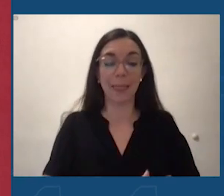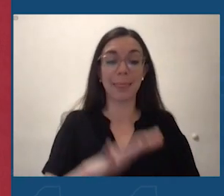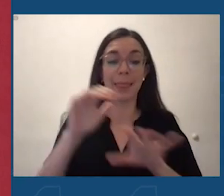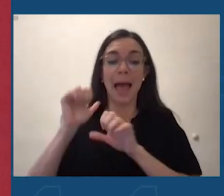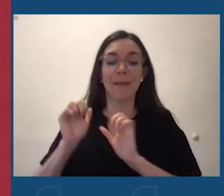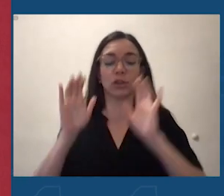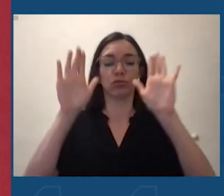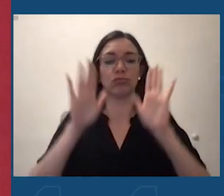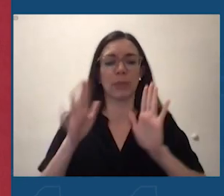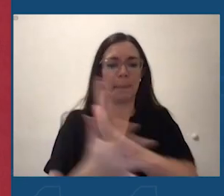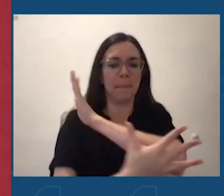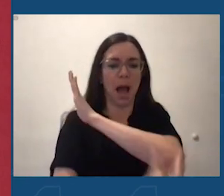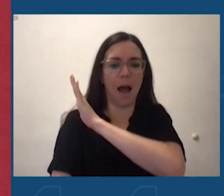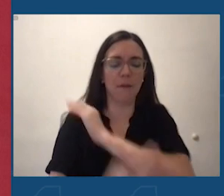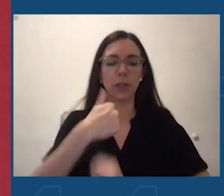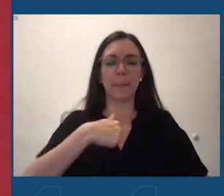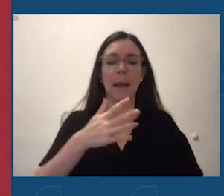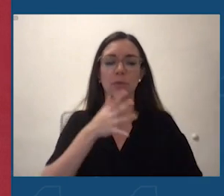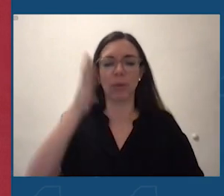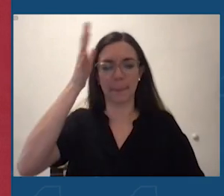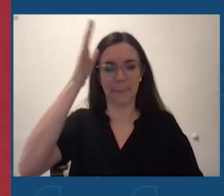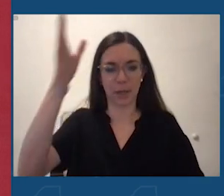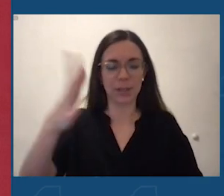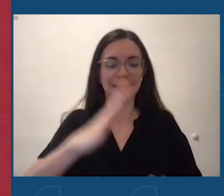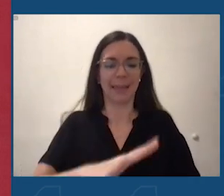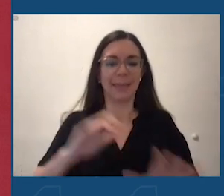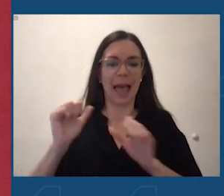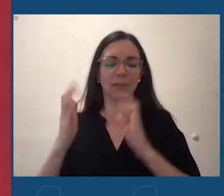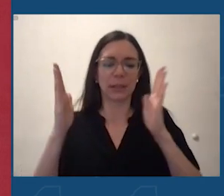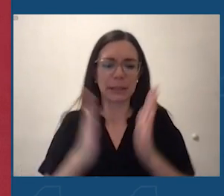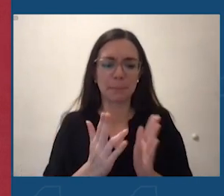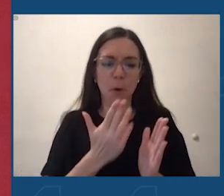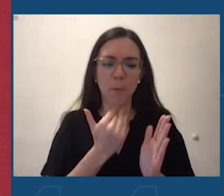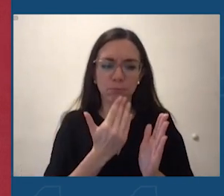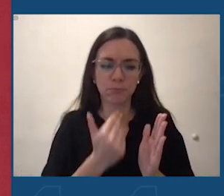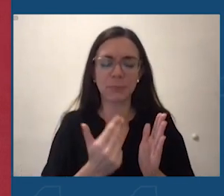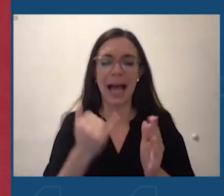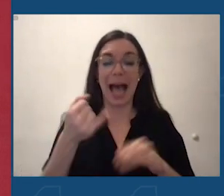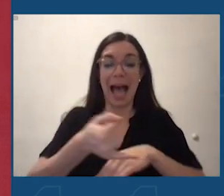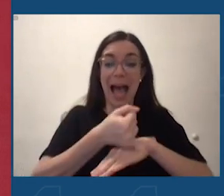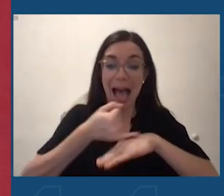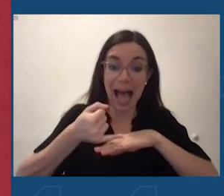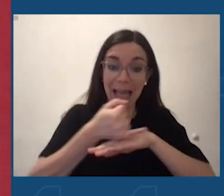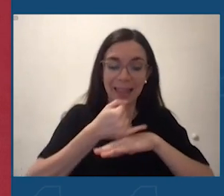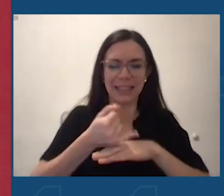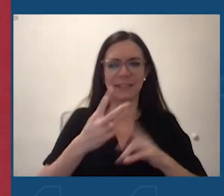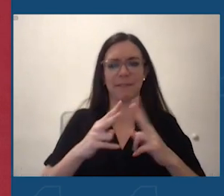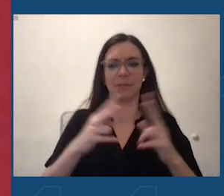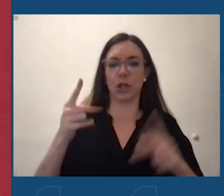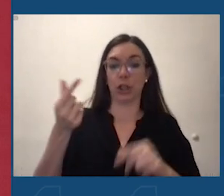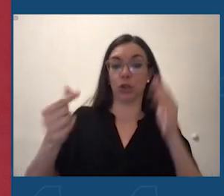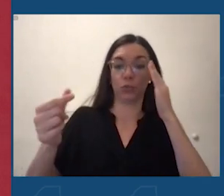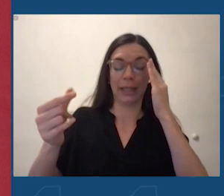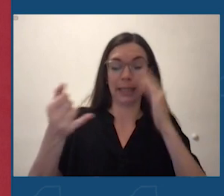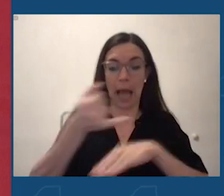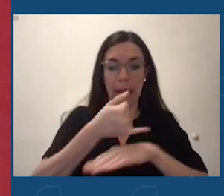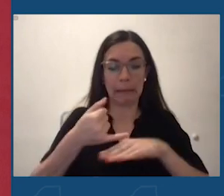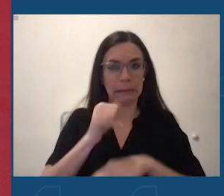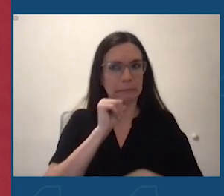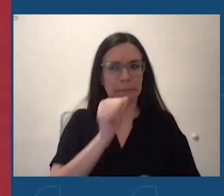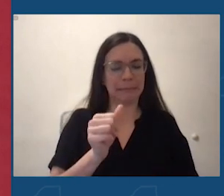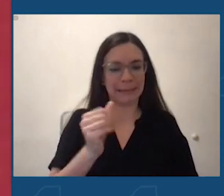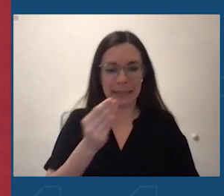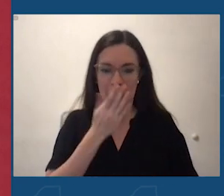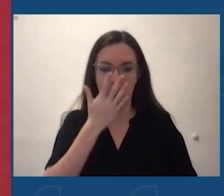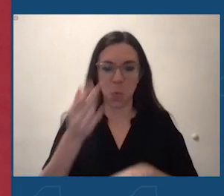My grandparents left a very small little island, very green Ireland, not a very warm